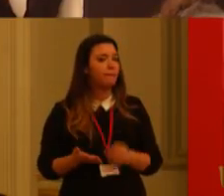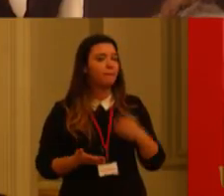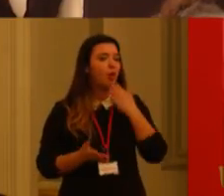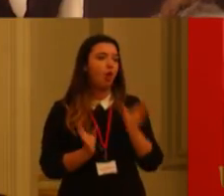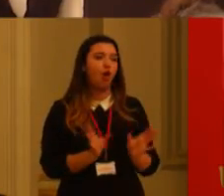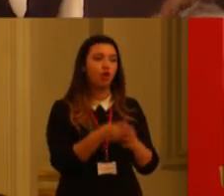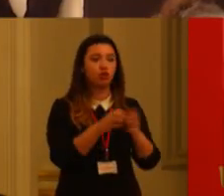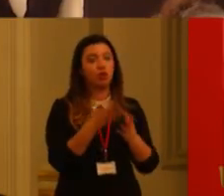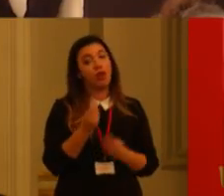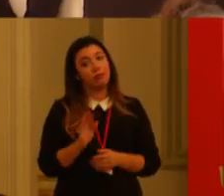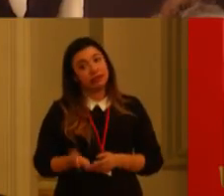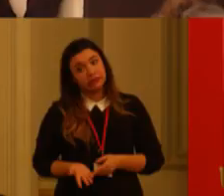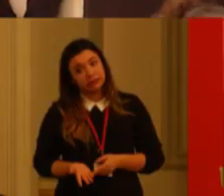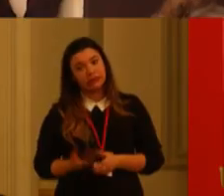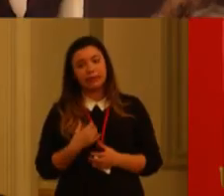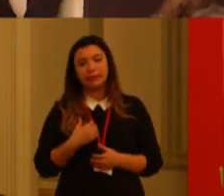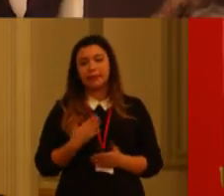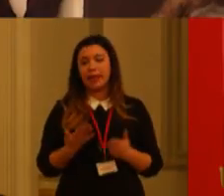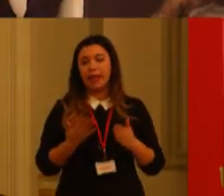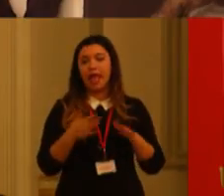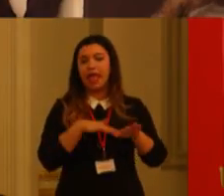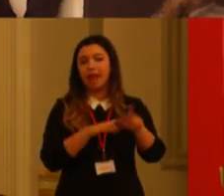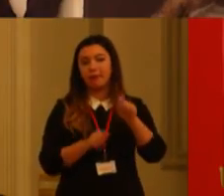alternative solutions may be organizing,